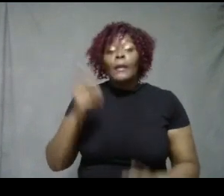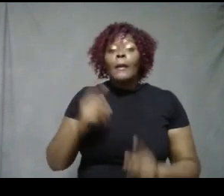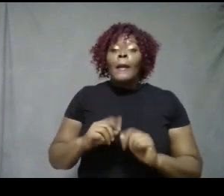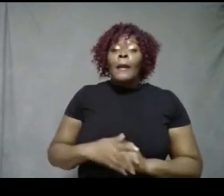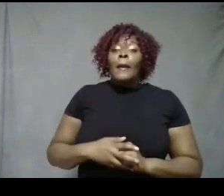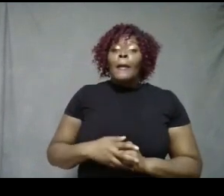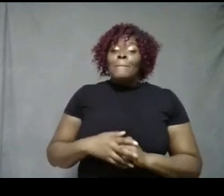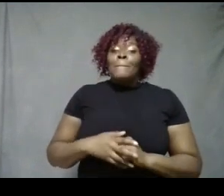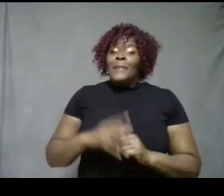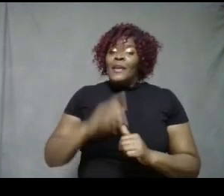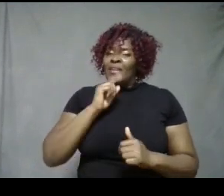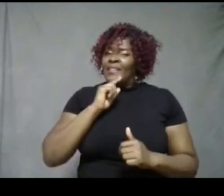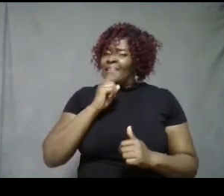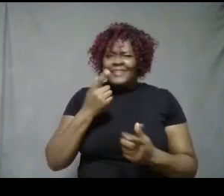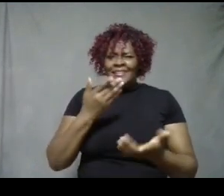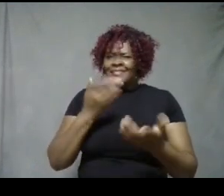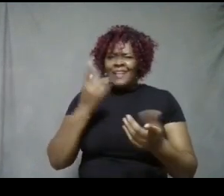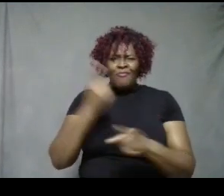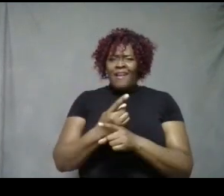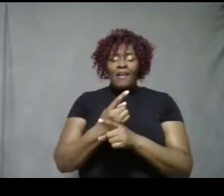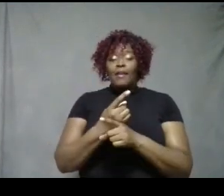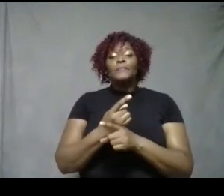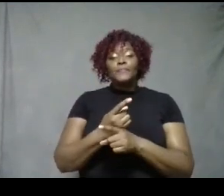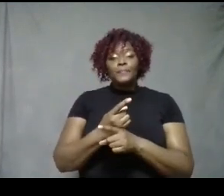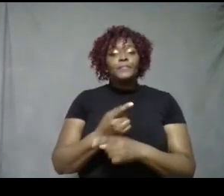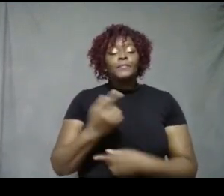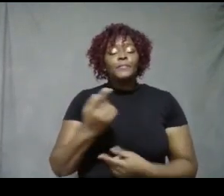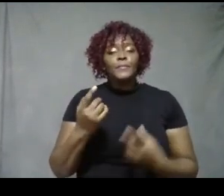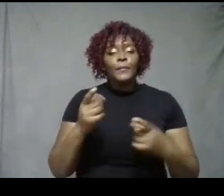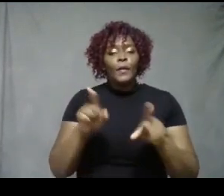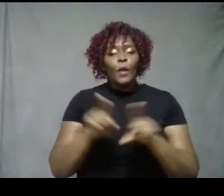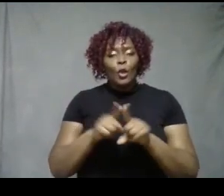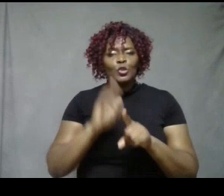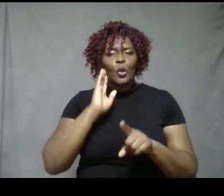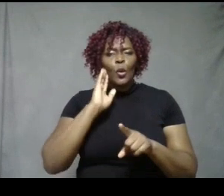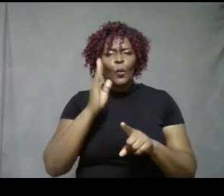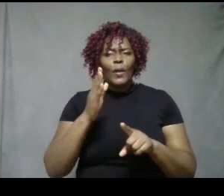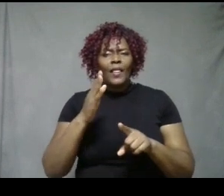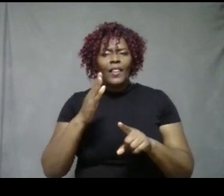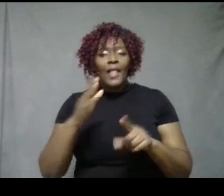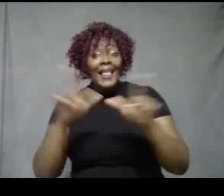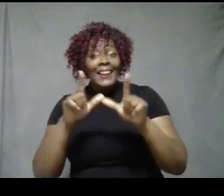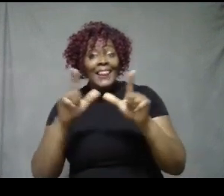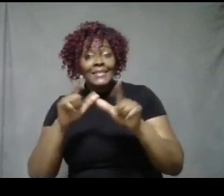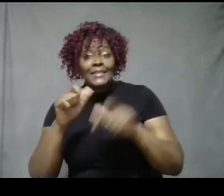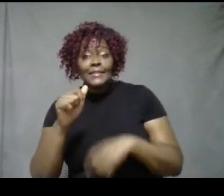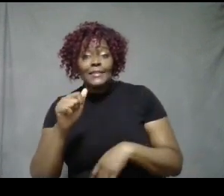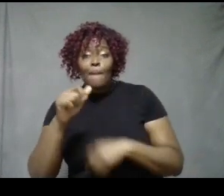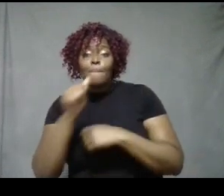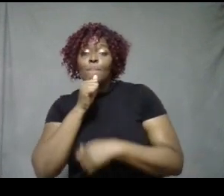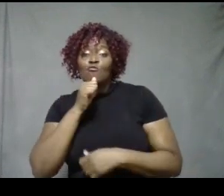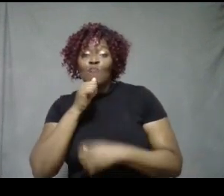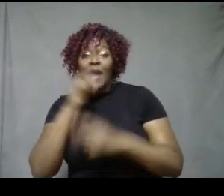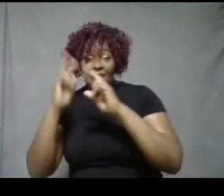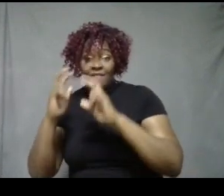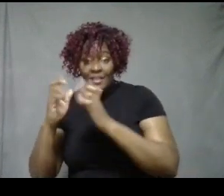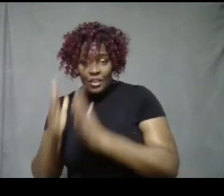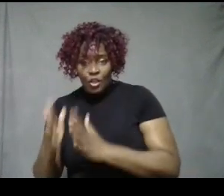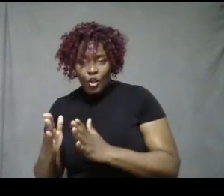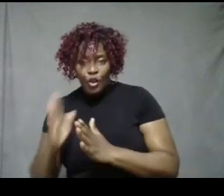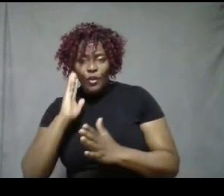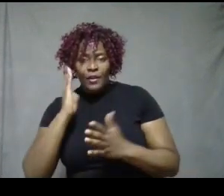And it's just not right. We're also gonna have a report from a licensed private investigator verifying the things I've just told you.